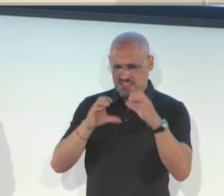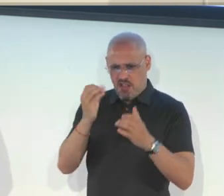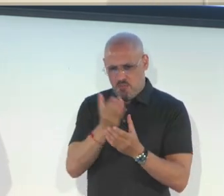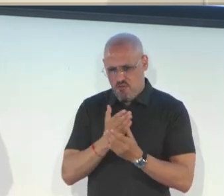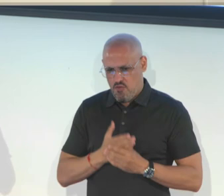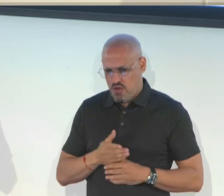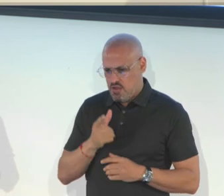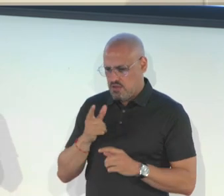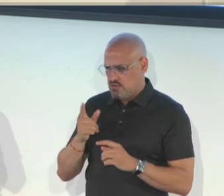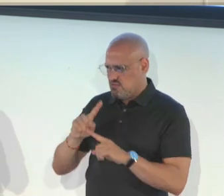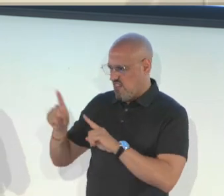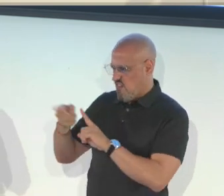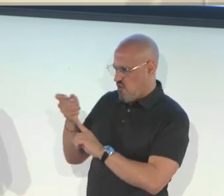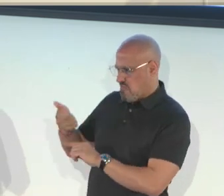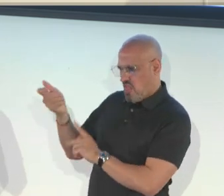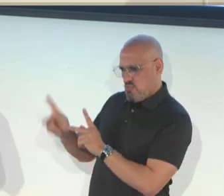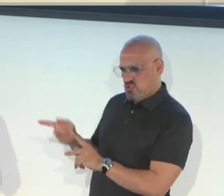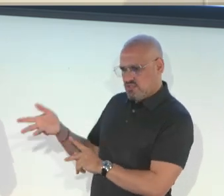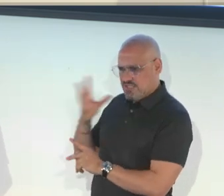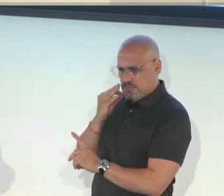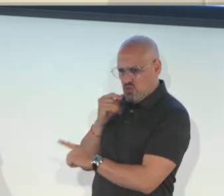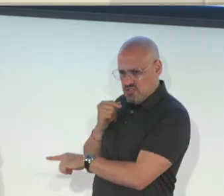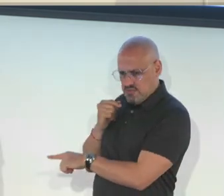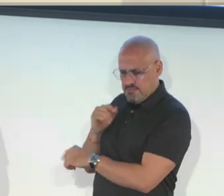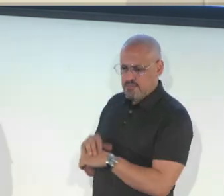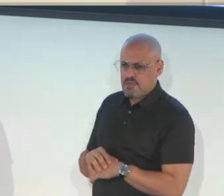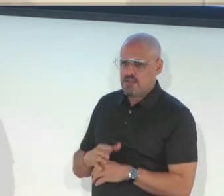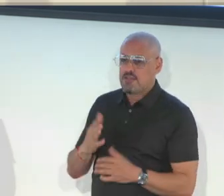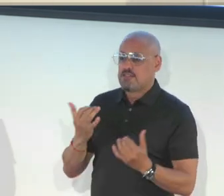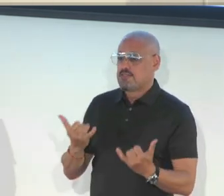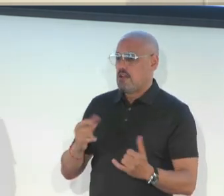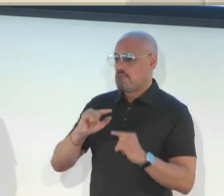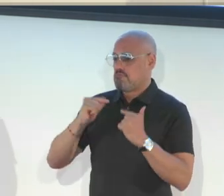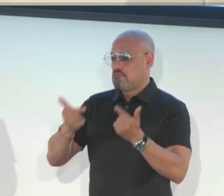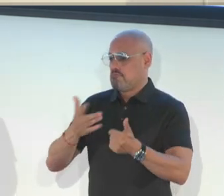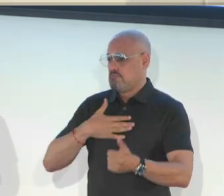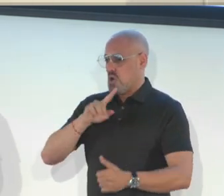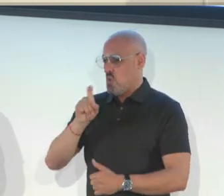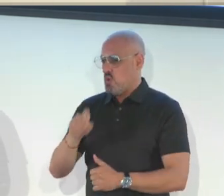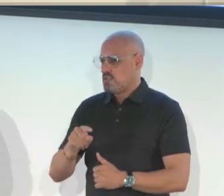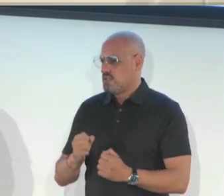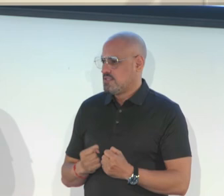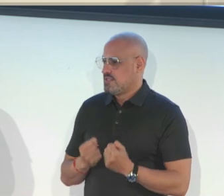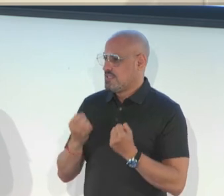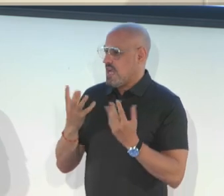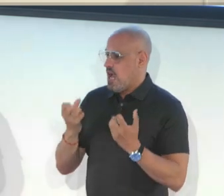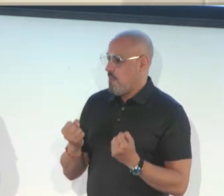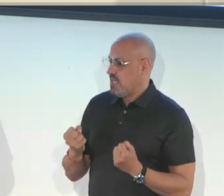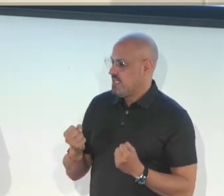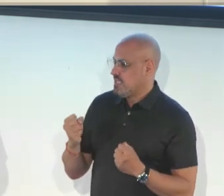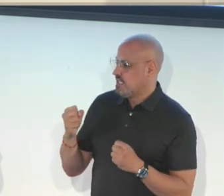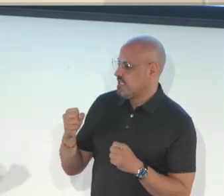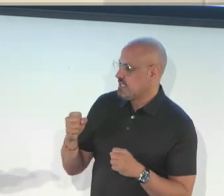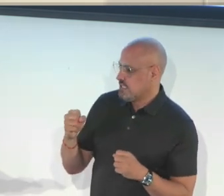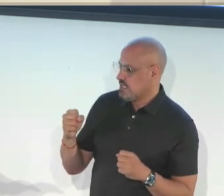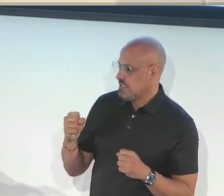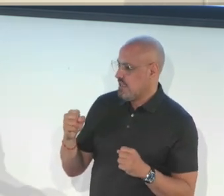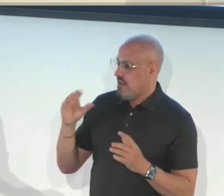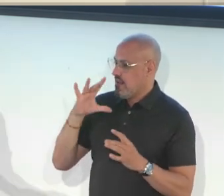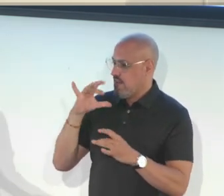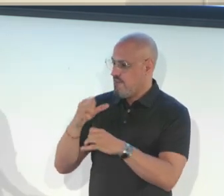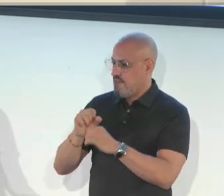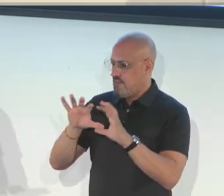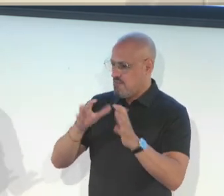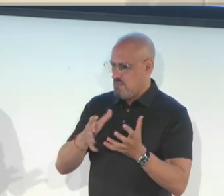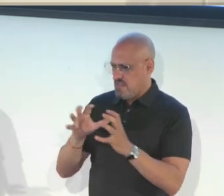who has a different experience? And so now a question for you. How many dimensions was that? Any fans of